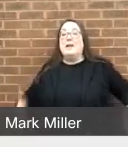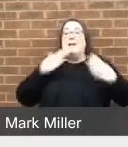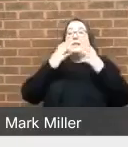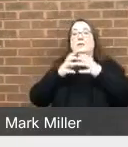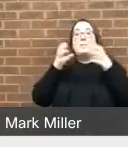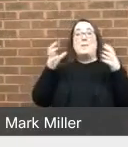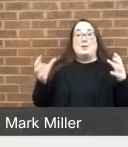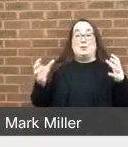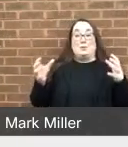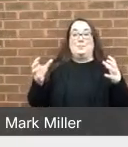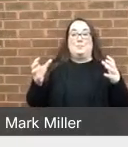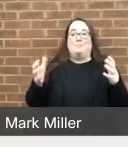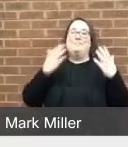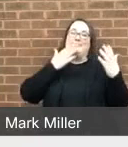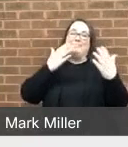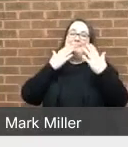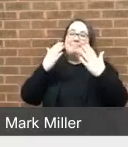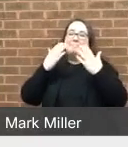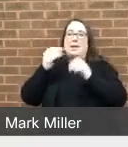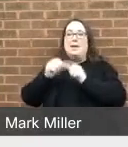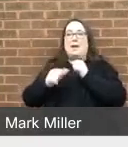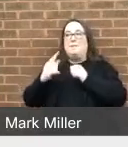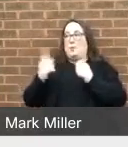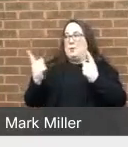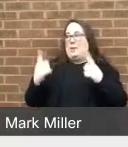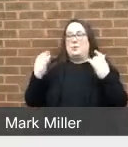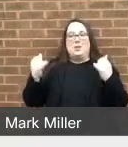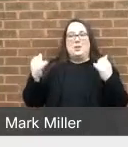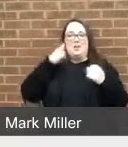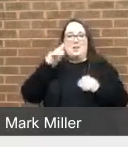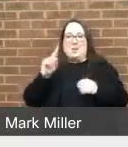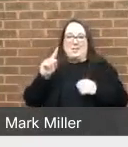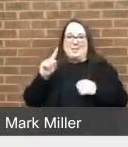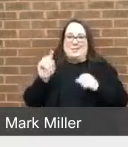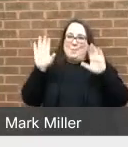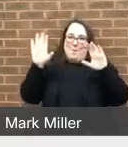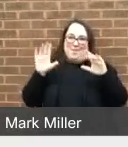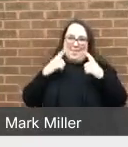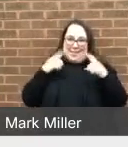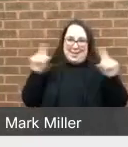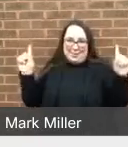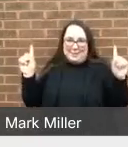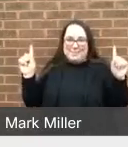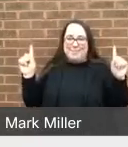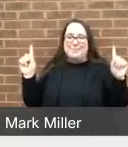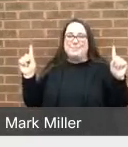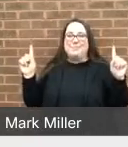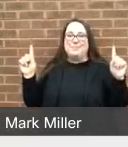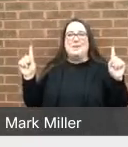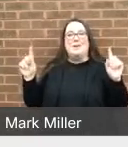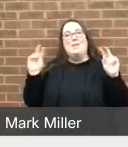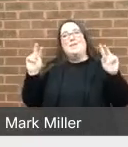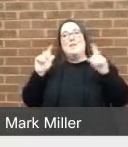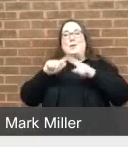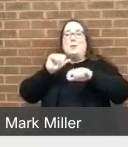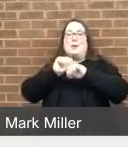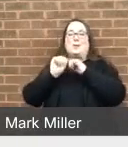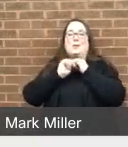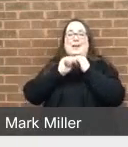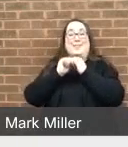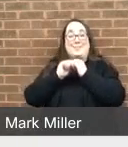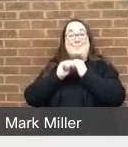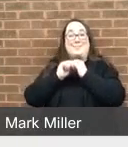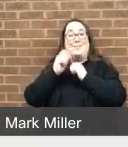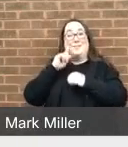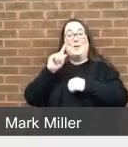again, I want to thank everyone who joined us today for this momentous announcement. And we look forward to working with you for this